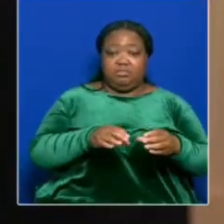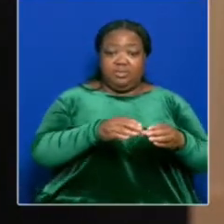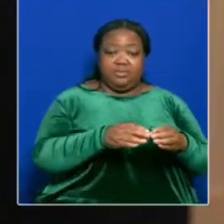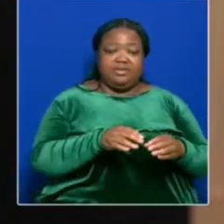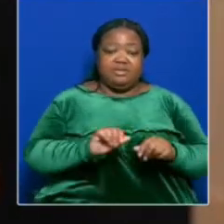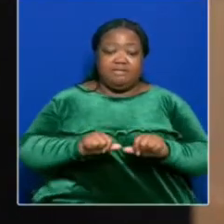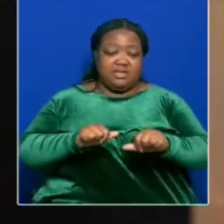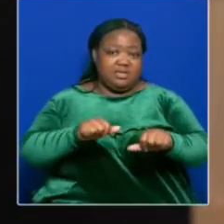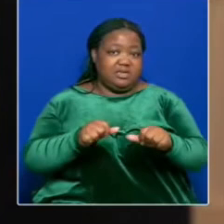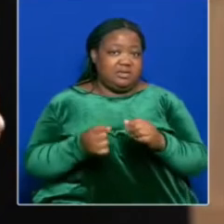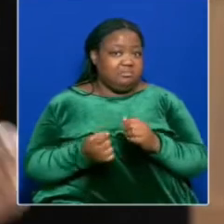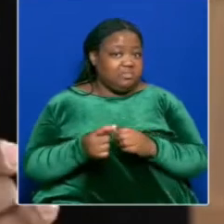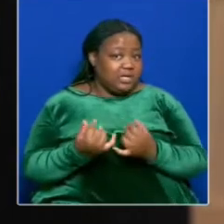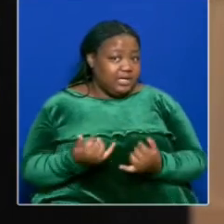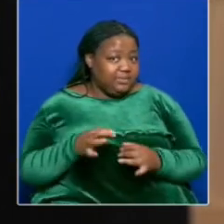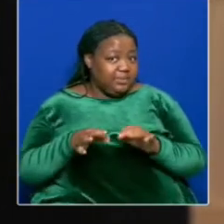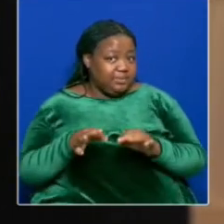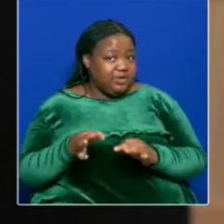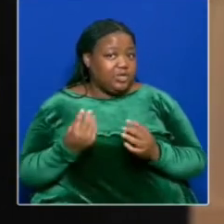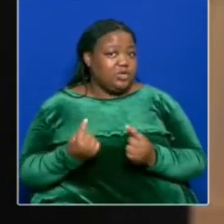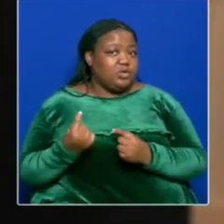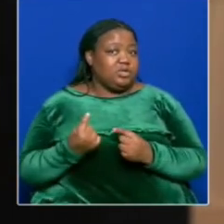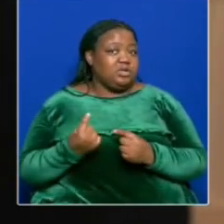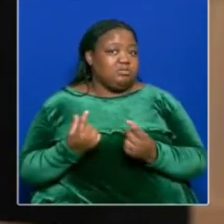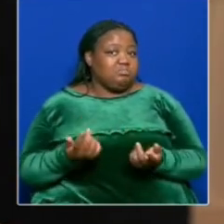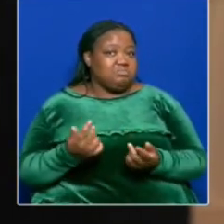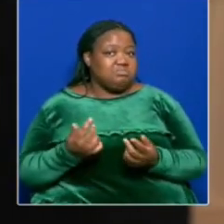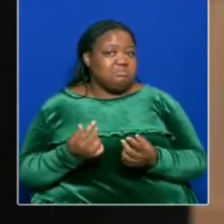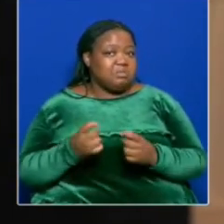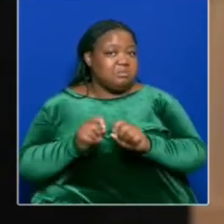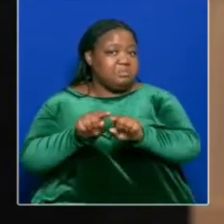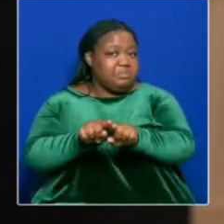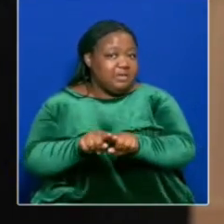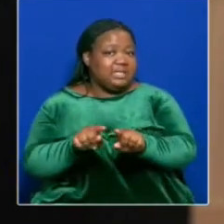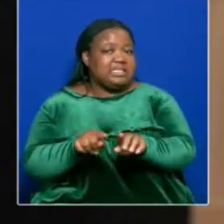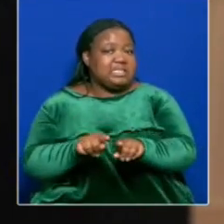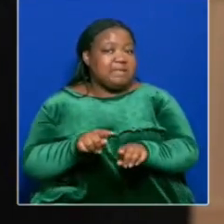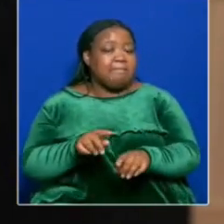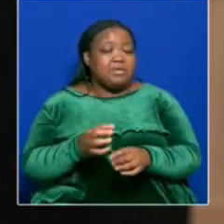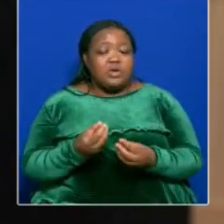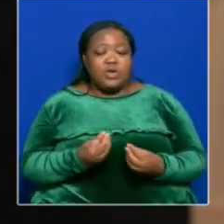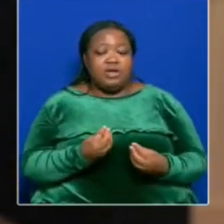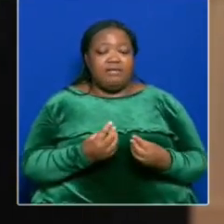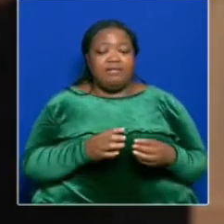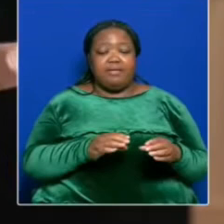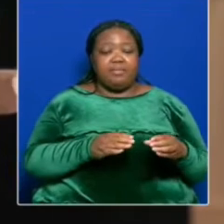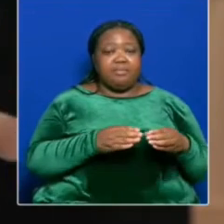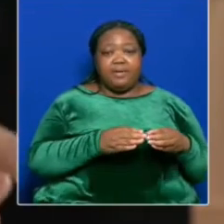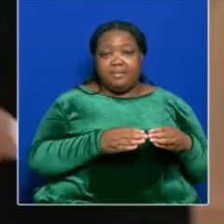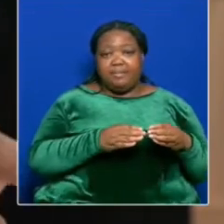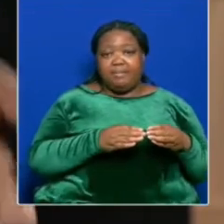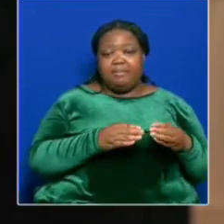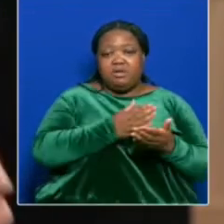been dealing with done sequentially? Yes, Chair. There's this one. You knock off whoever needs to be knocked out. You move on